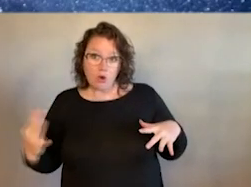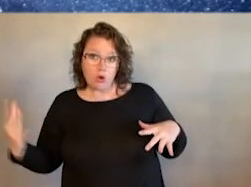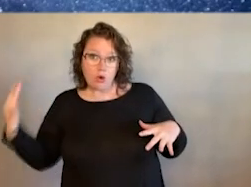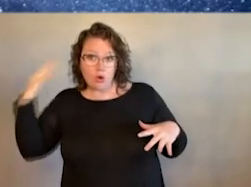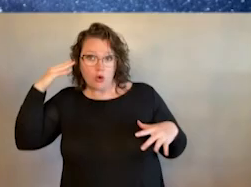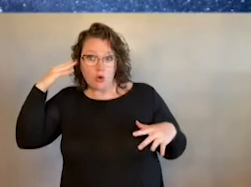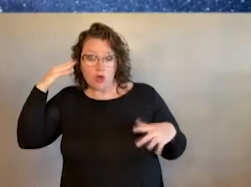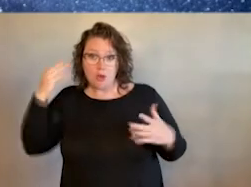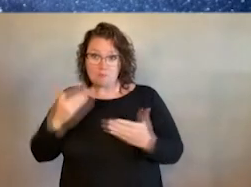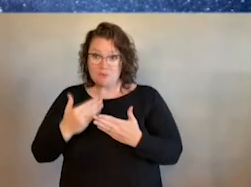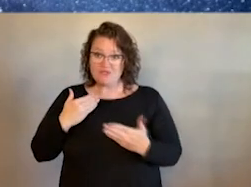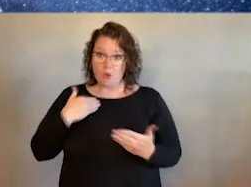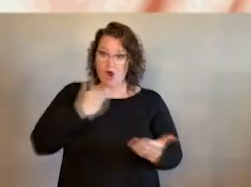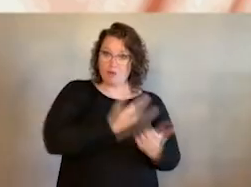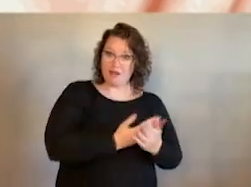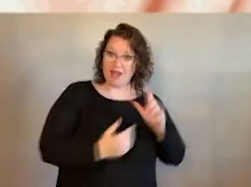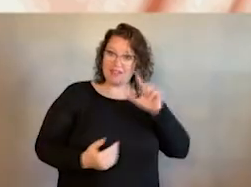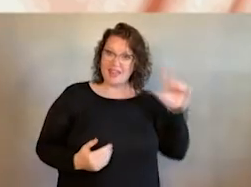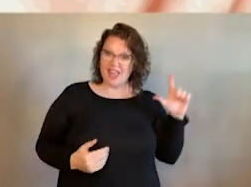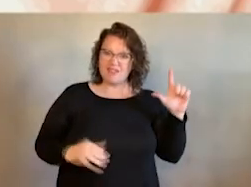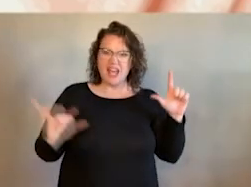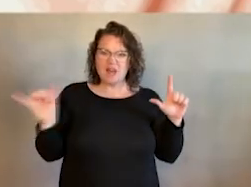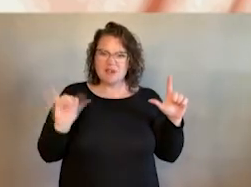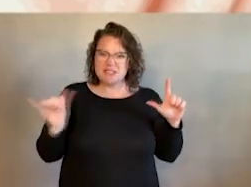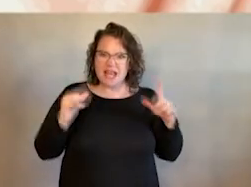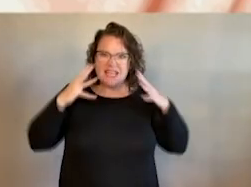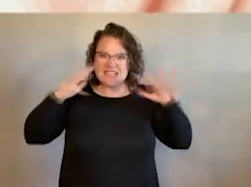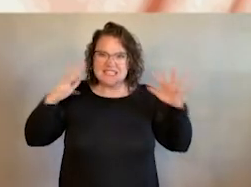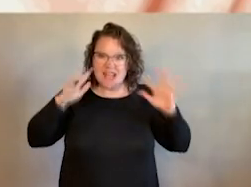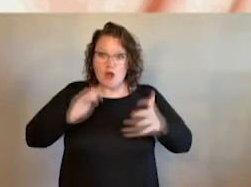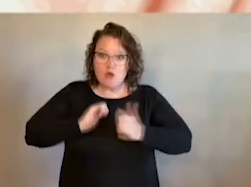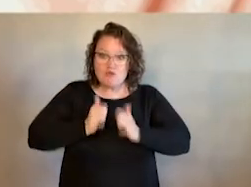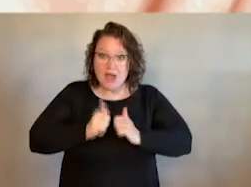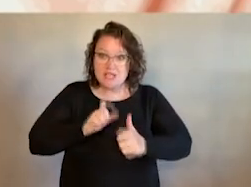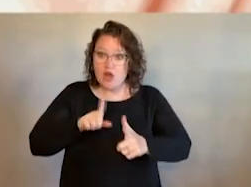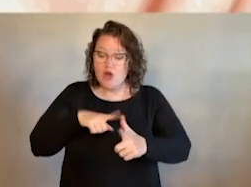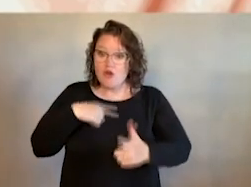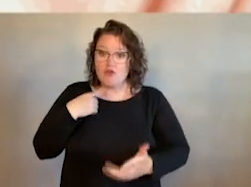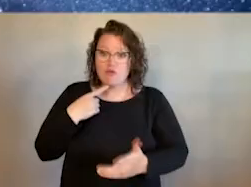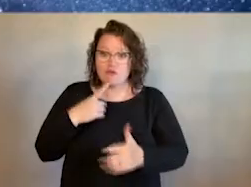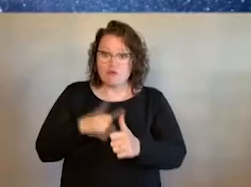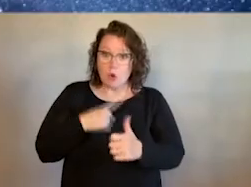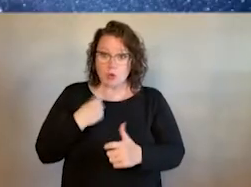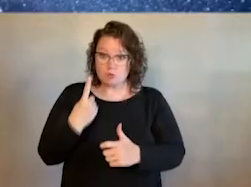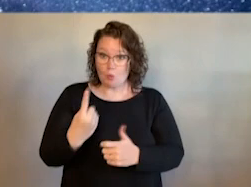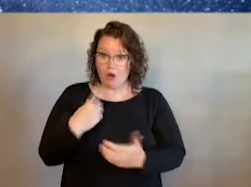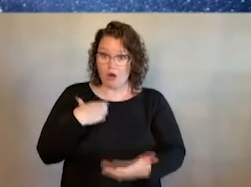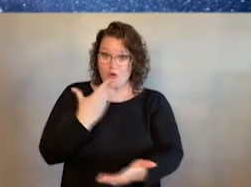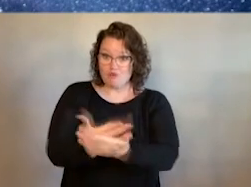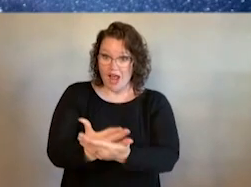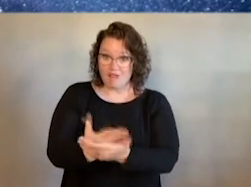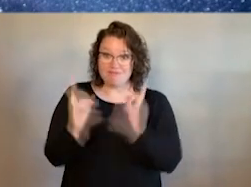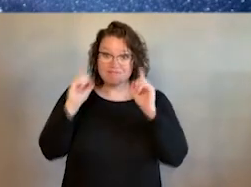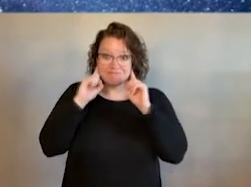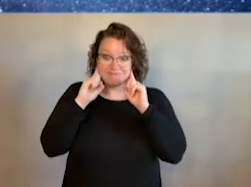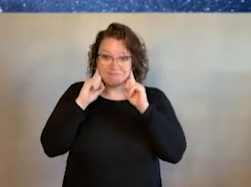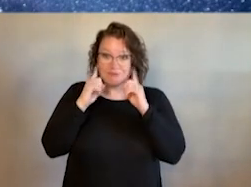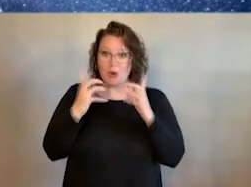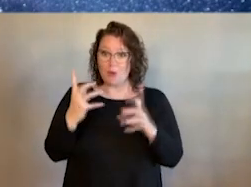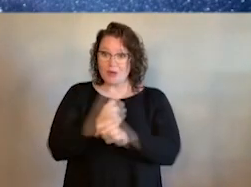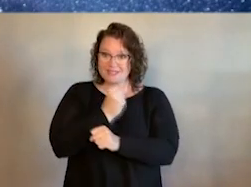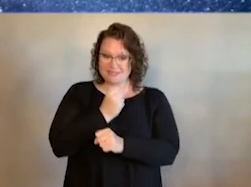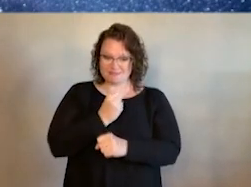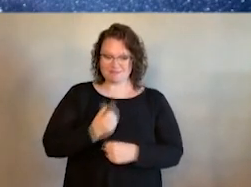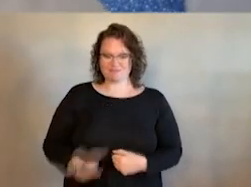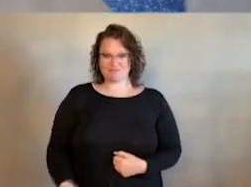it got to her left ear. It was like a sound race. First one to the finish line wins. Now, my turn.